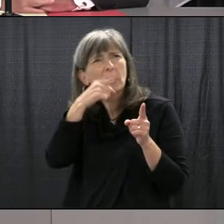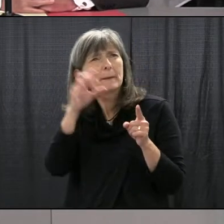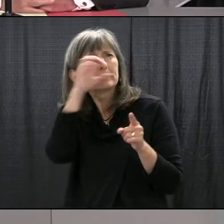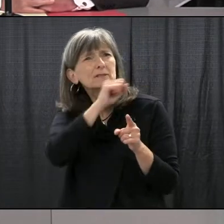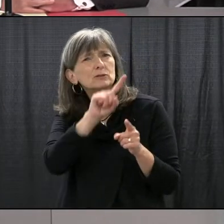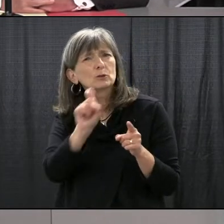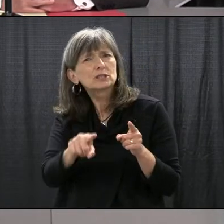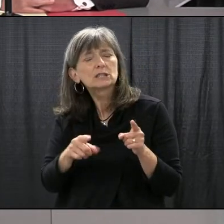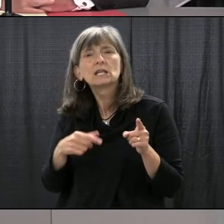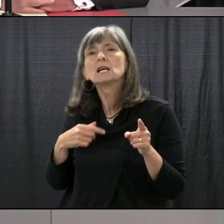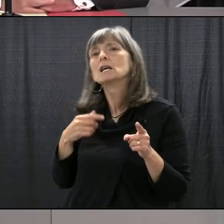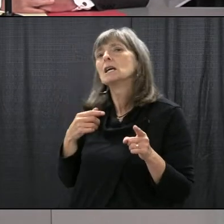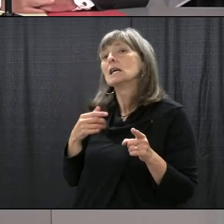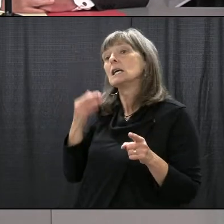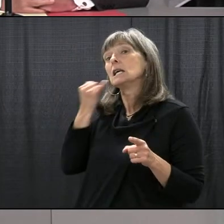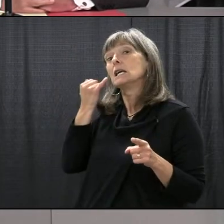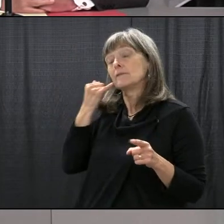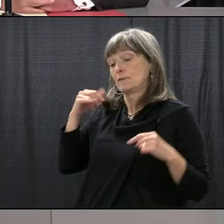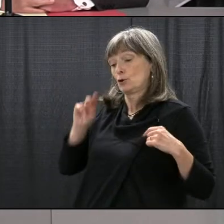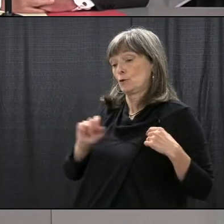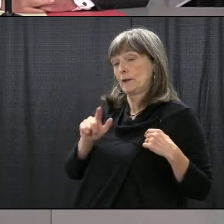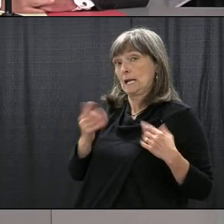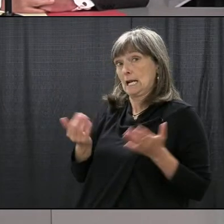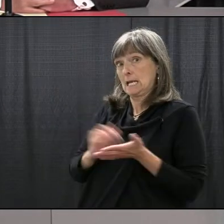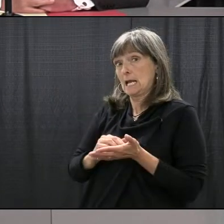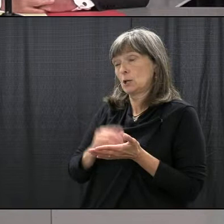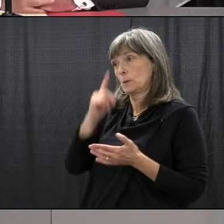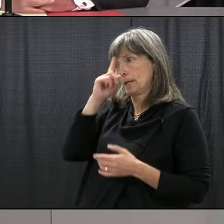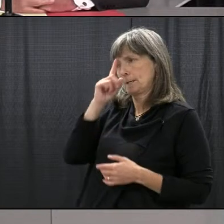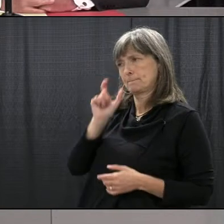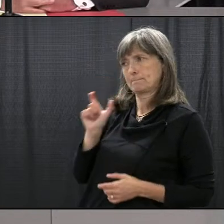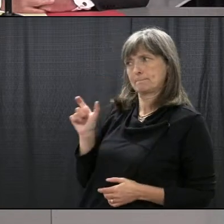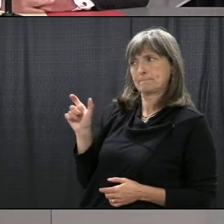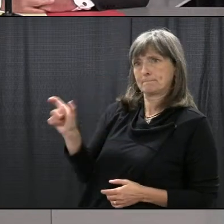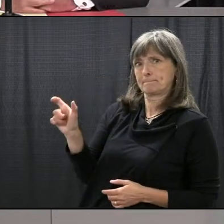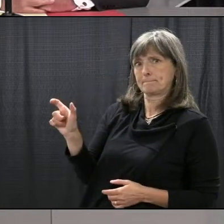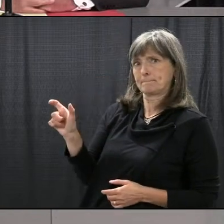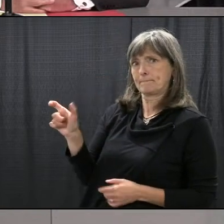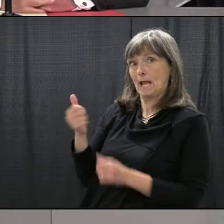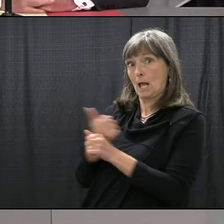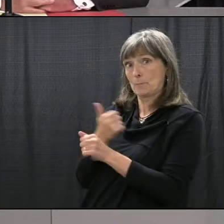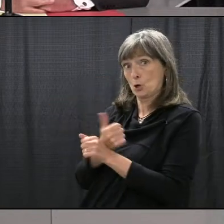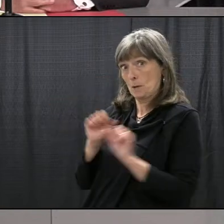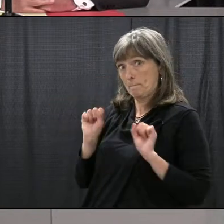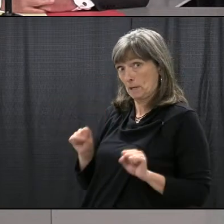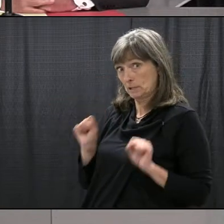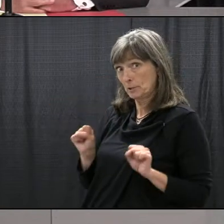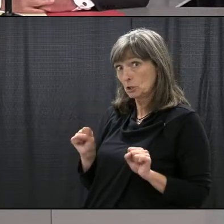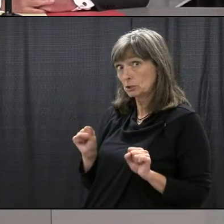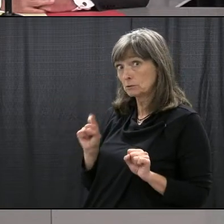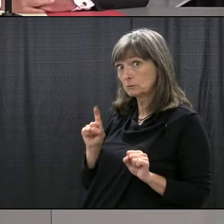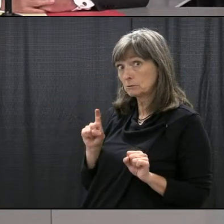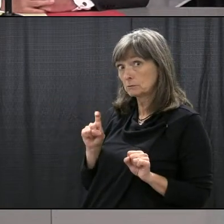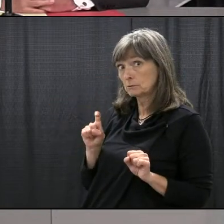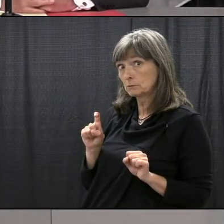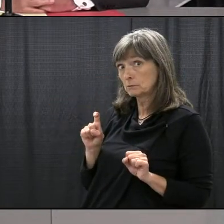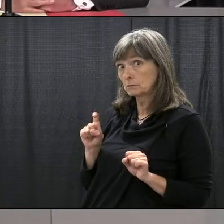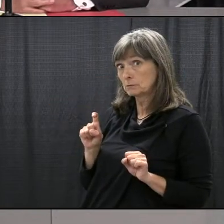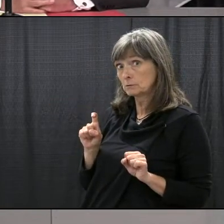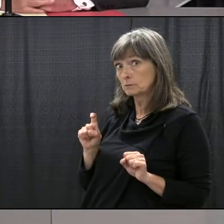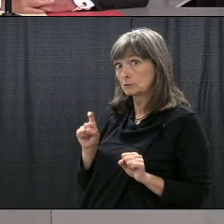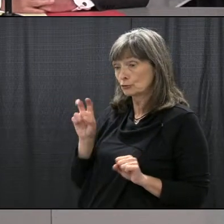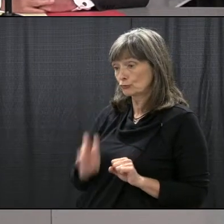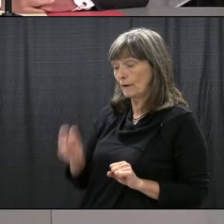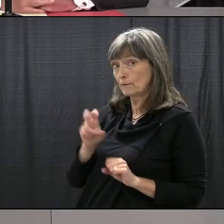piece, Peter? At what point would this province reconsider its travel restrictions with respect to Alberta specifically?